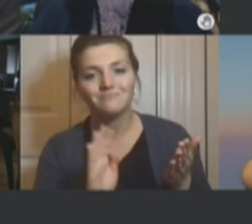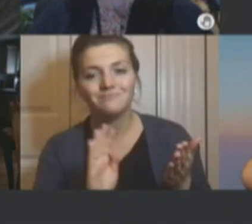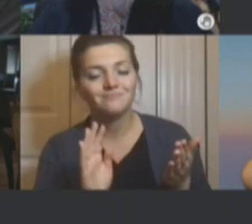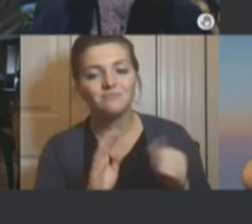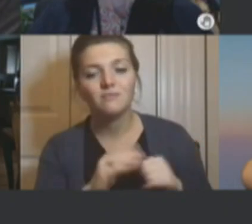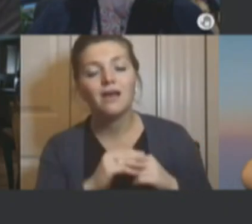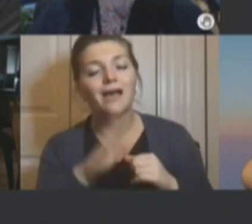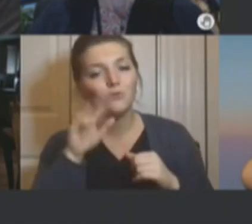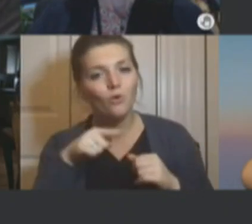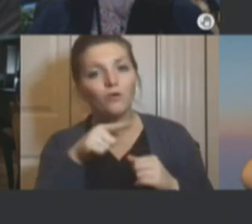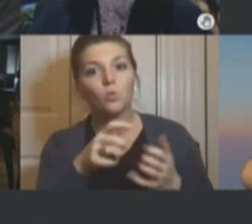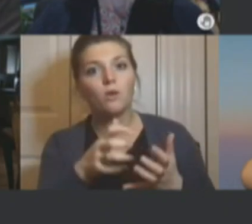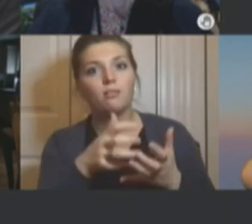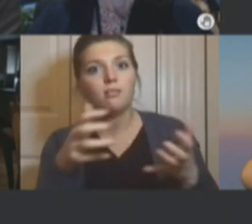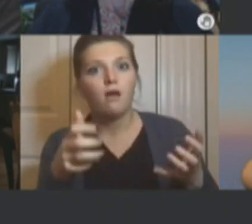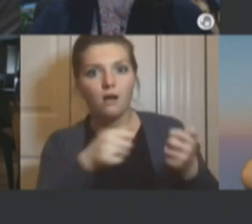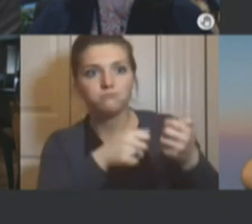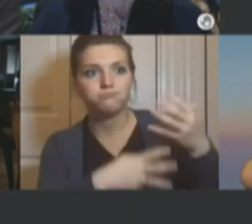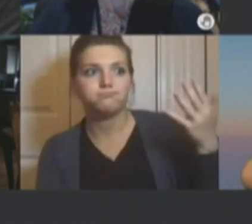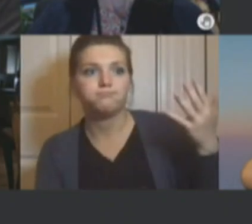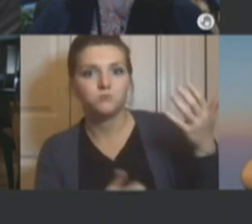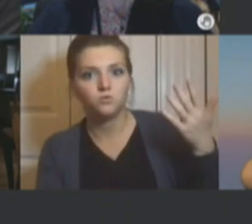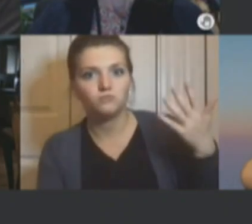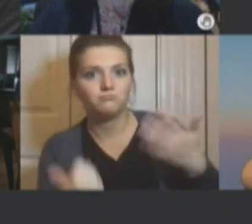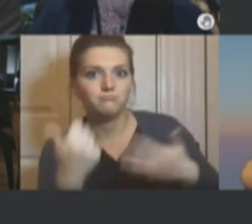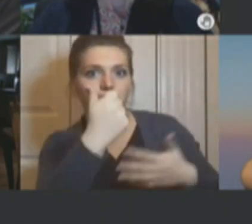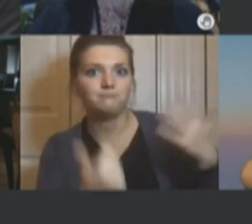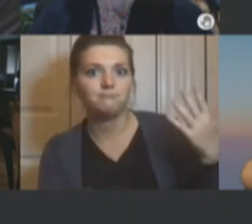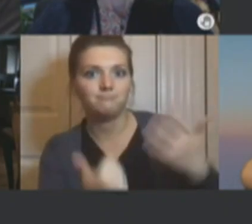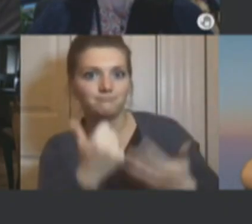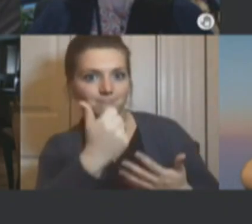got a lot of things on your plate. But